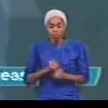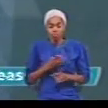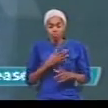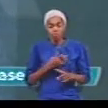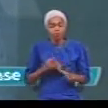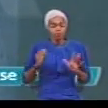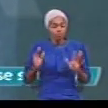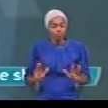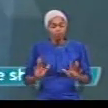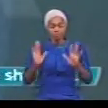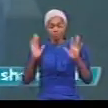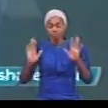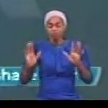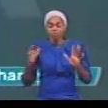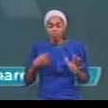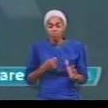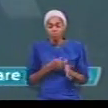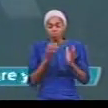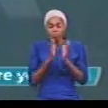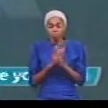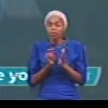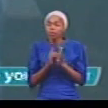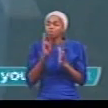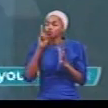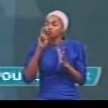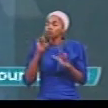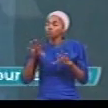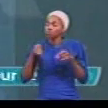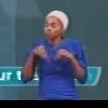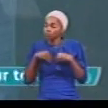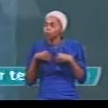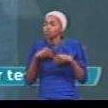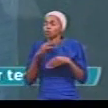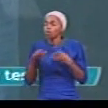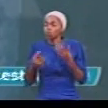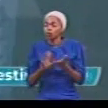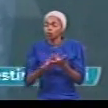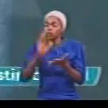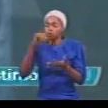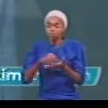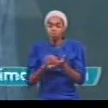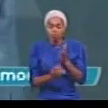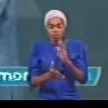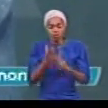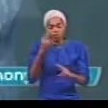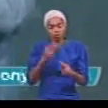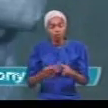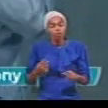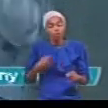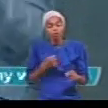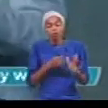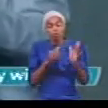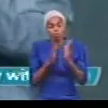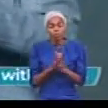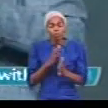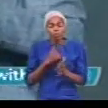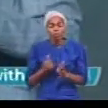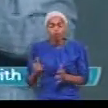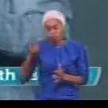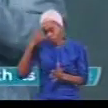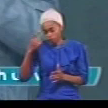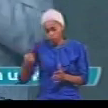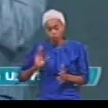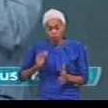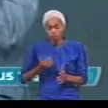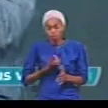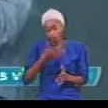Almighty, we pray that you receive all the glory in Jesus' name. We pray, oh God, committing our father in the Lord into